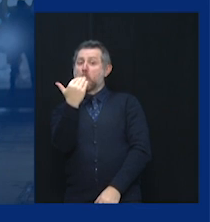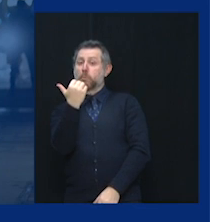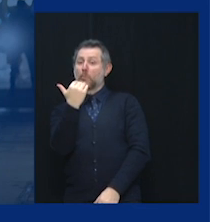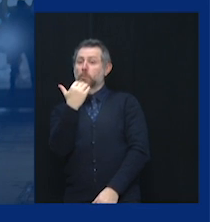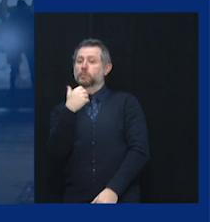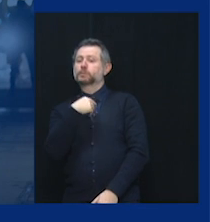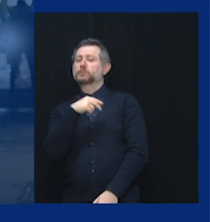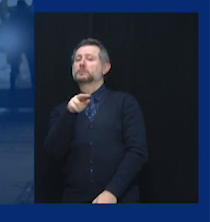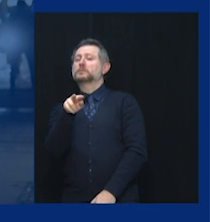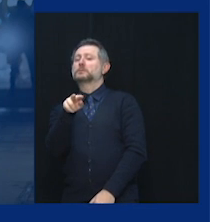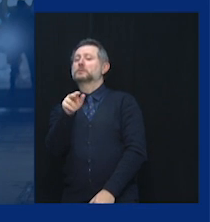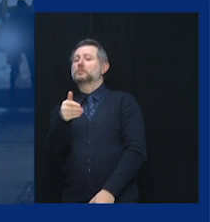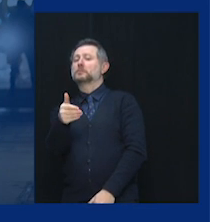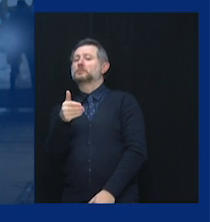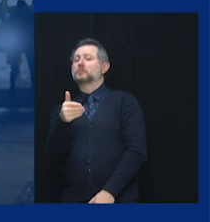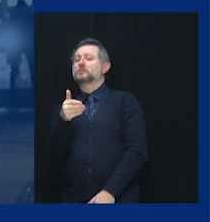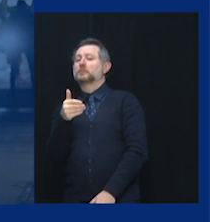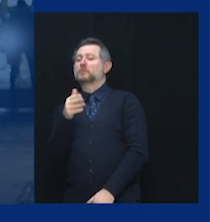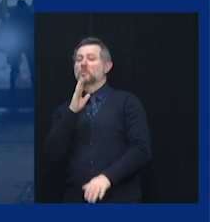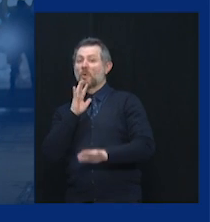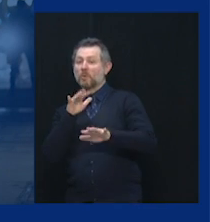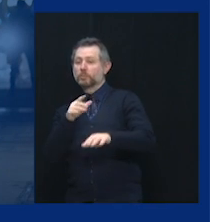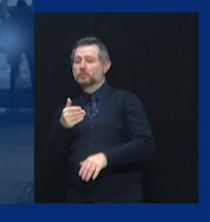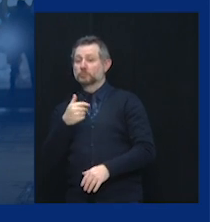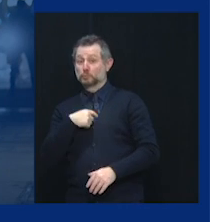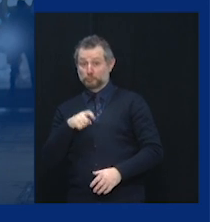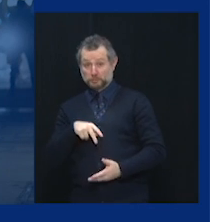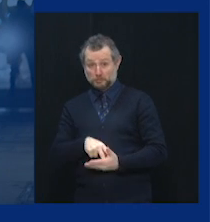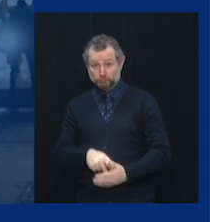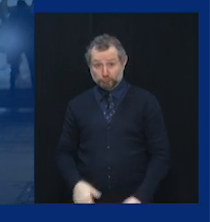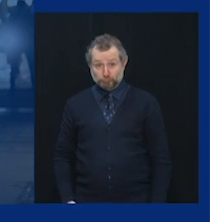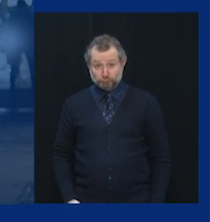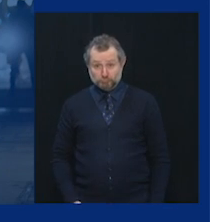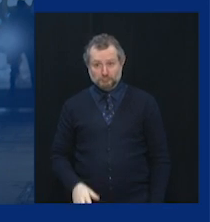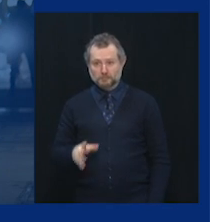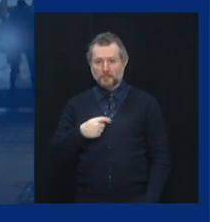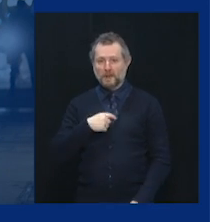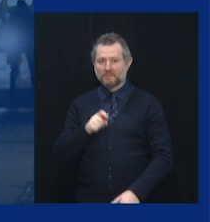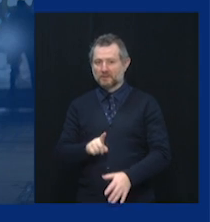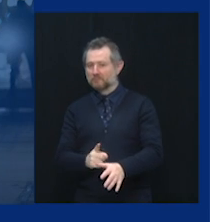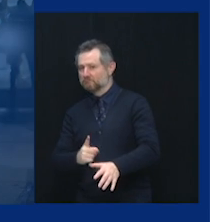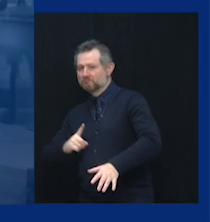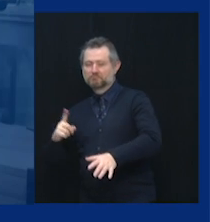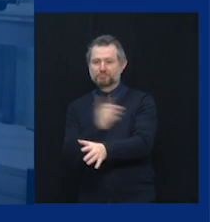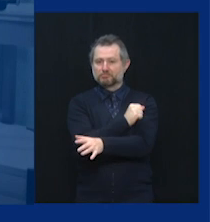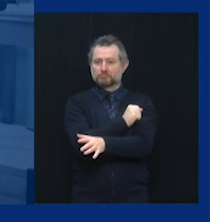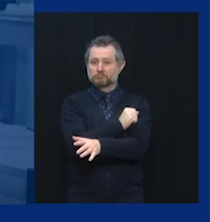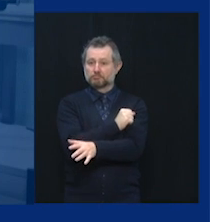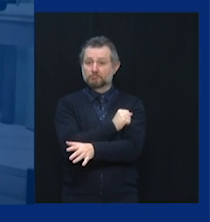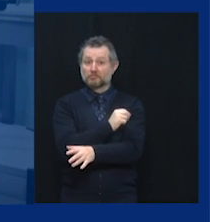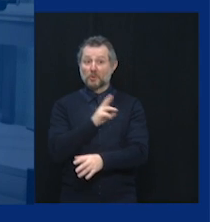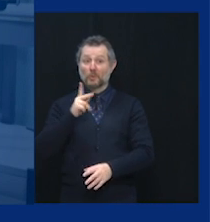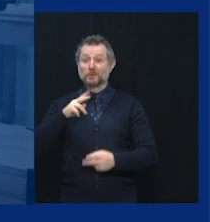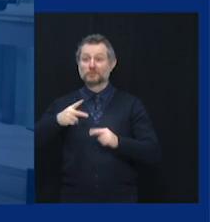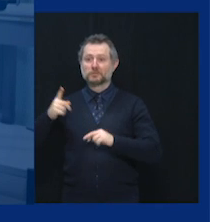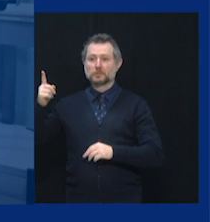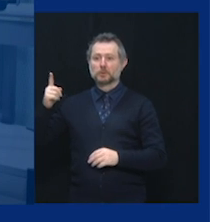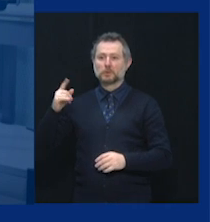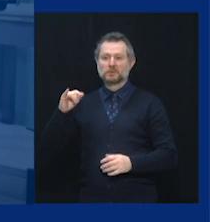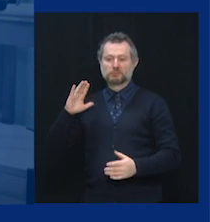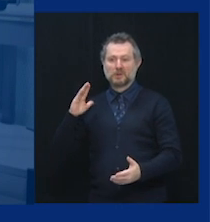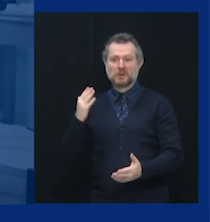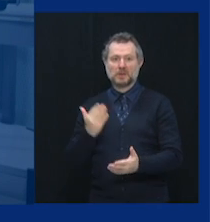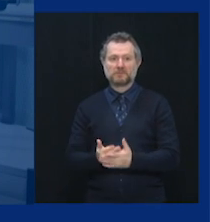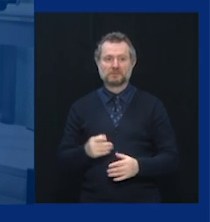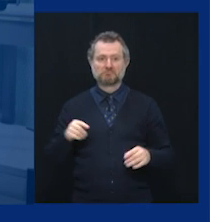Don't be there when the wave hits, right? The UK strain is here. The UK strain